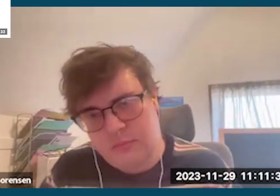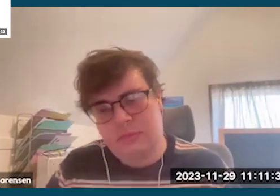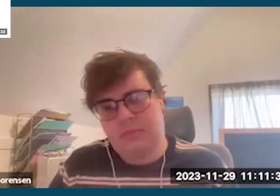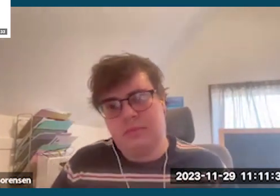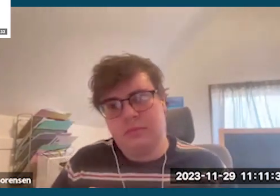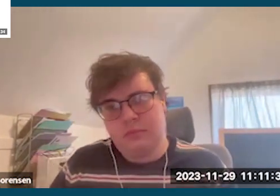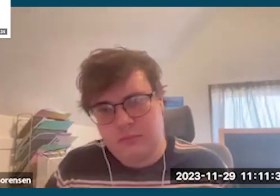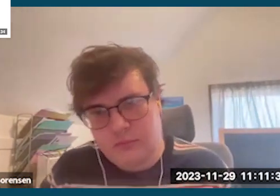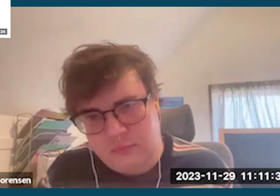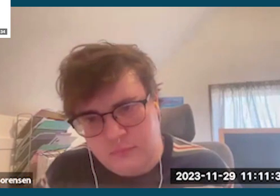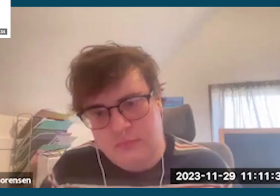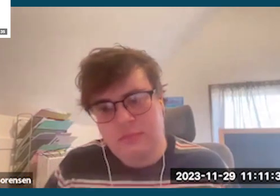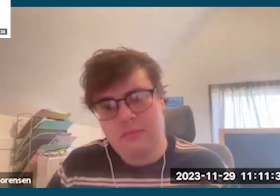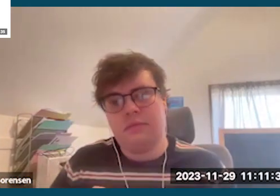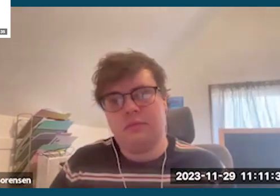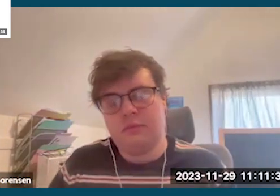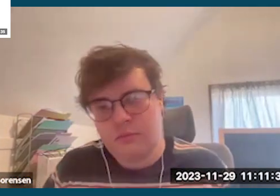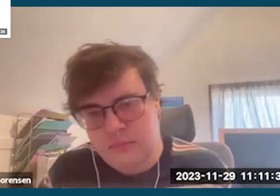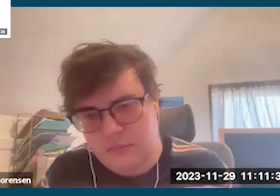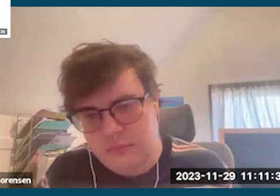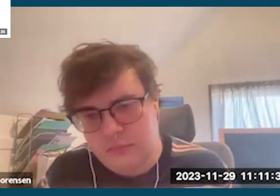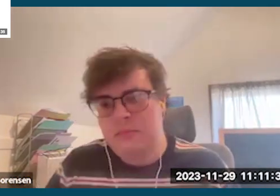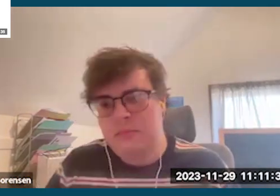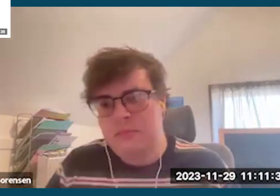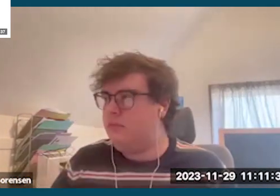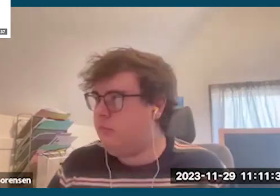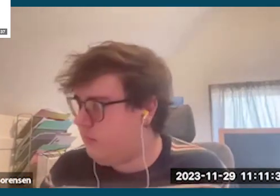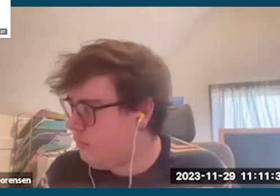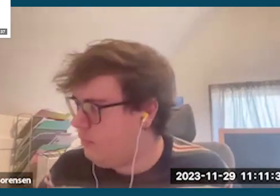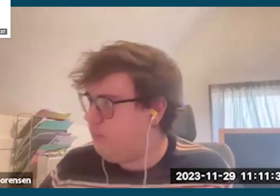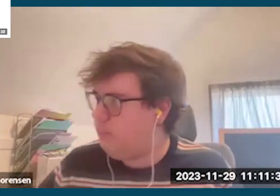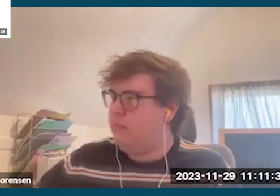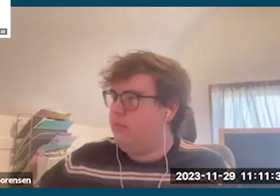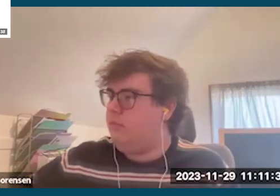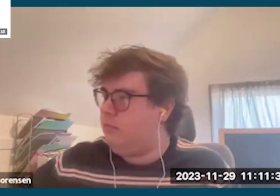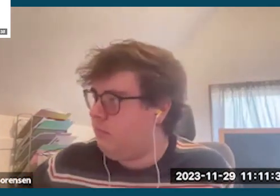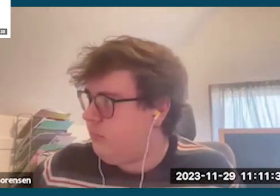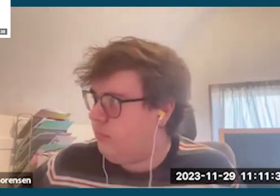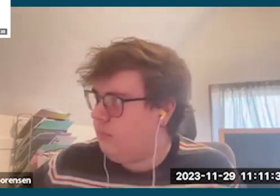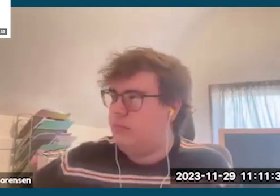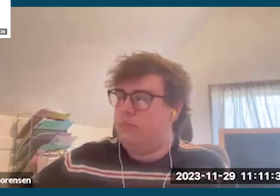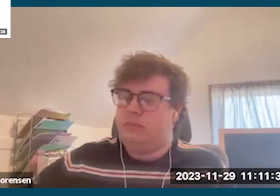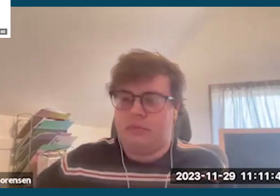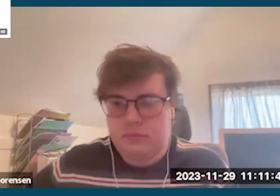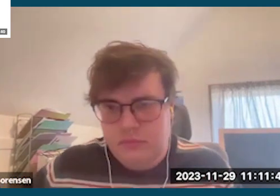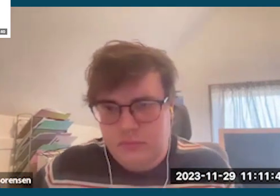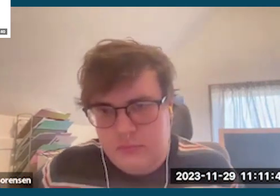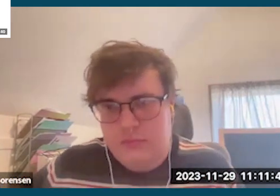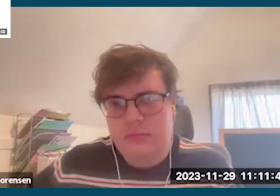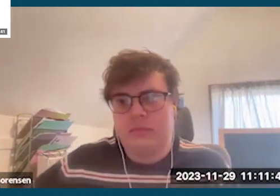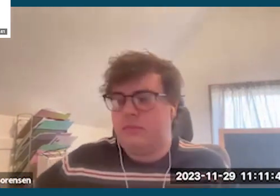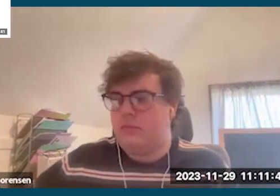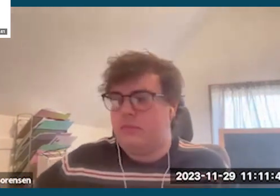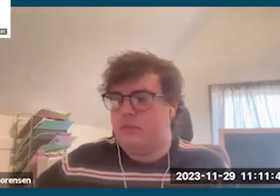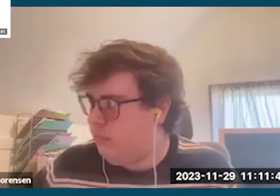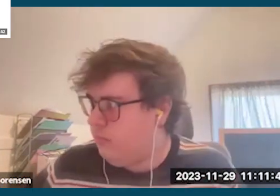others can understand. Even if a person doesn't express themselves using language and might be under